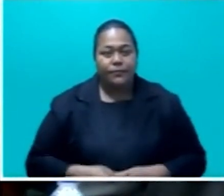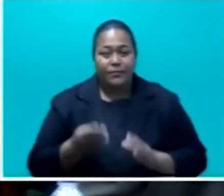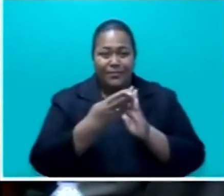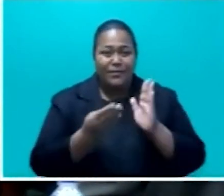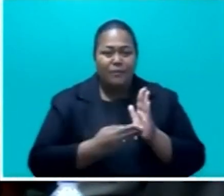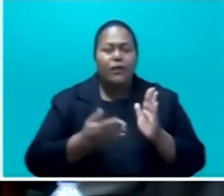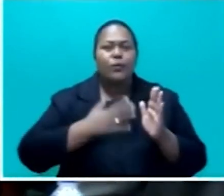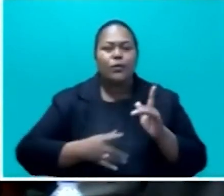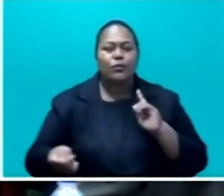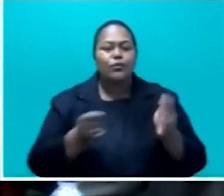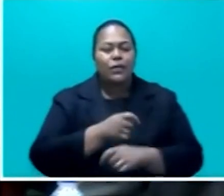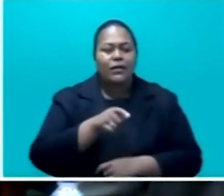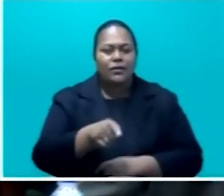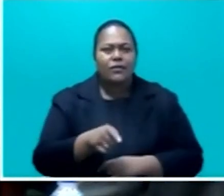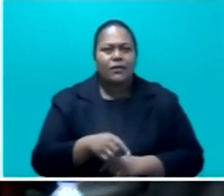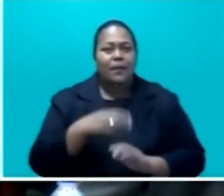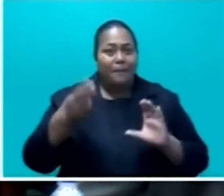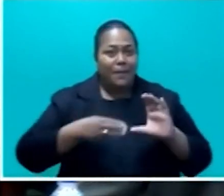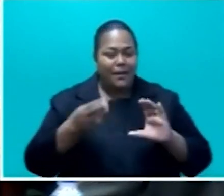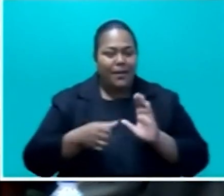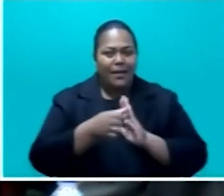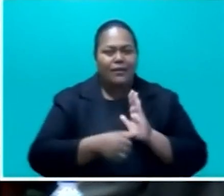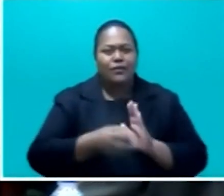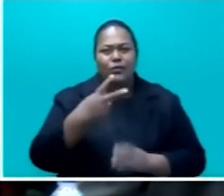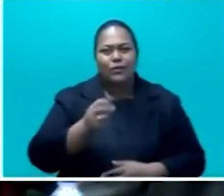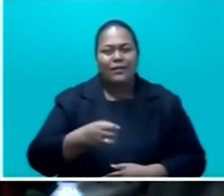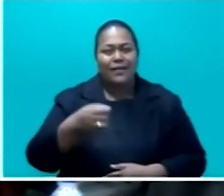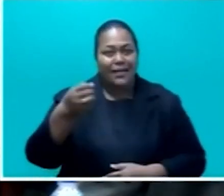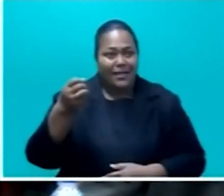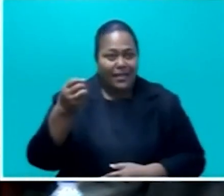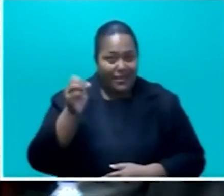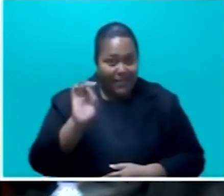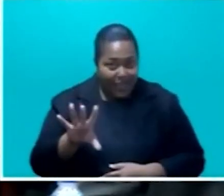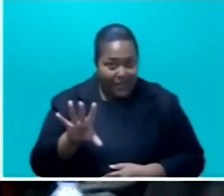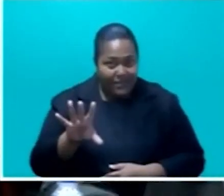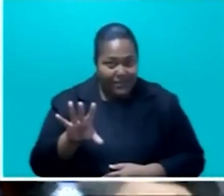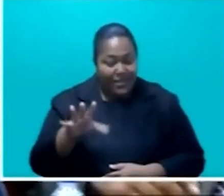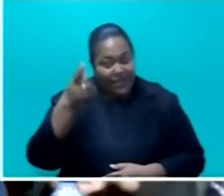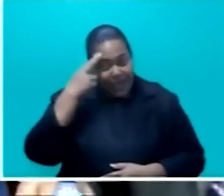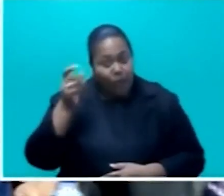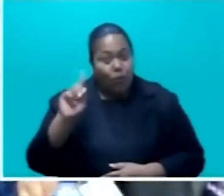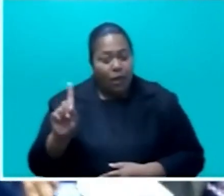Development Act 2010, which I will refer to as the Act.